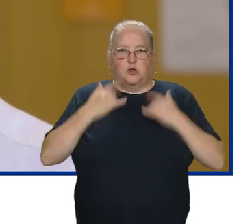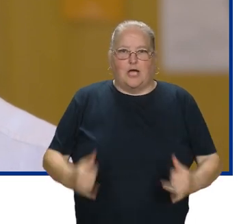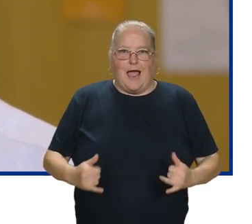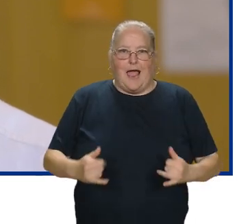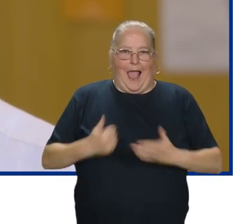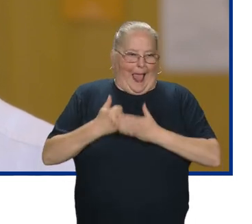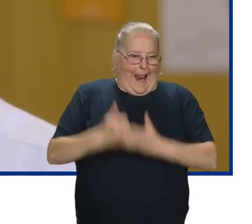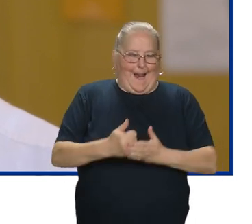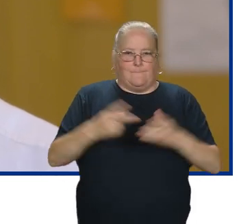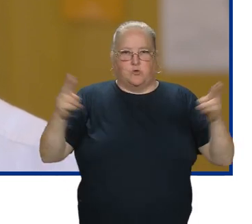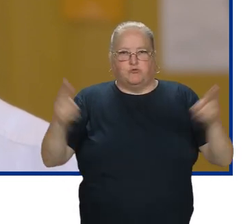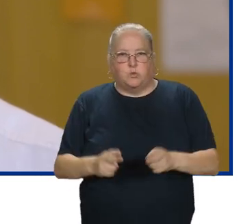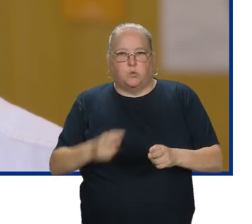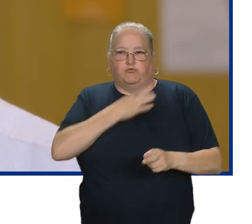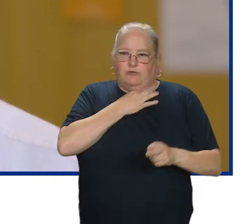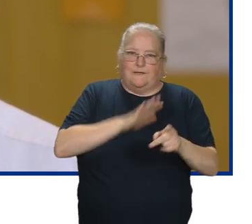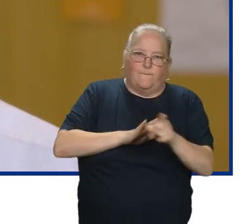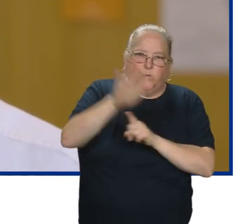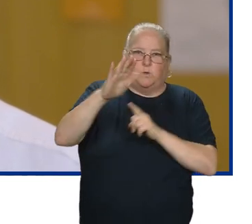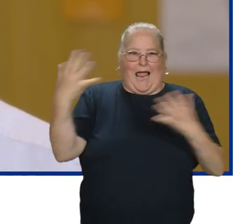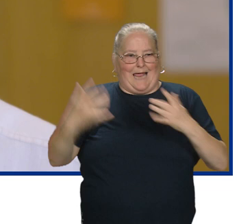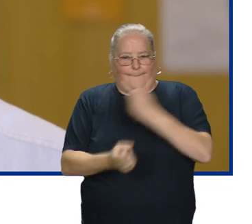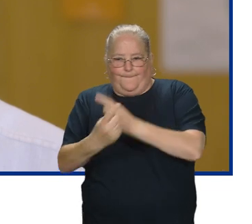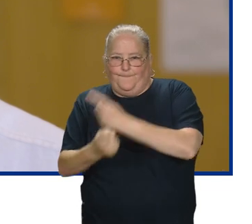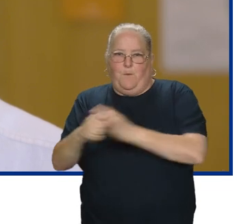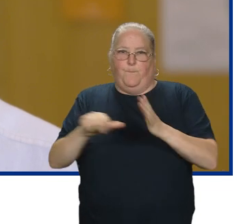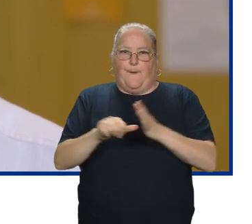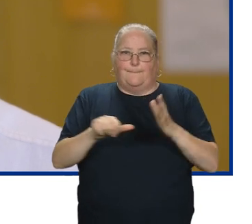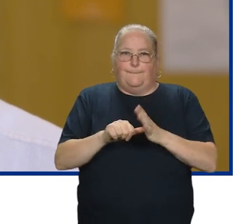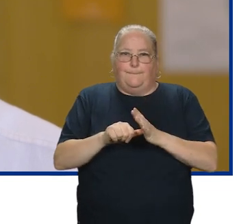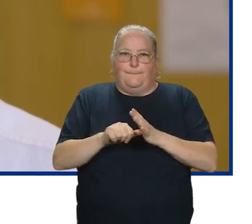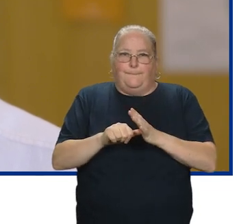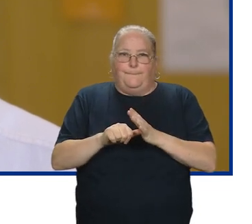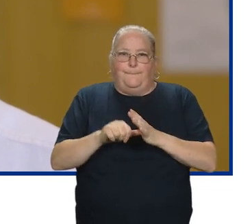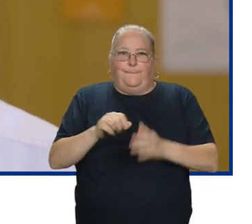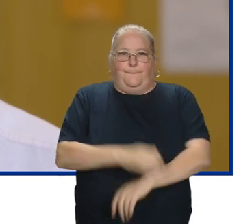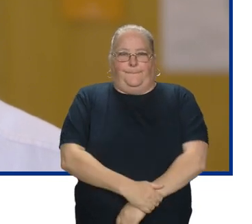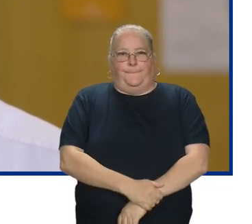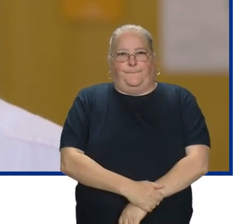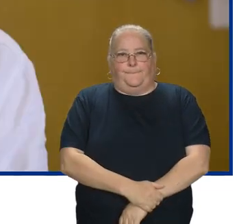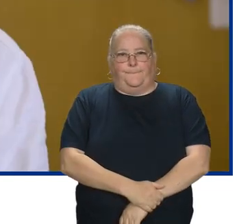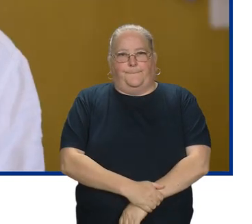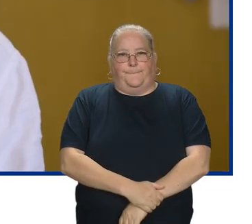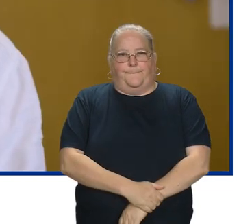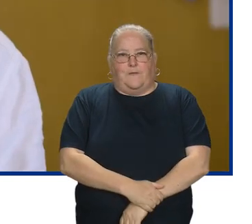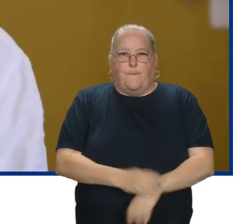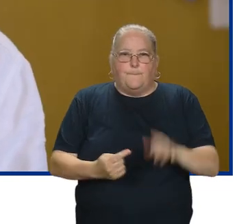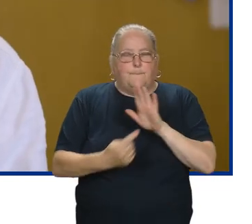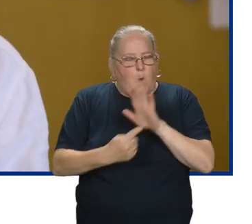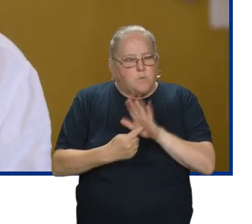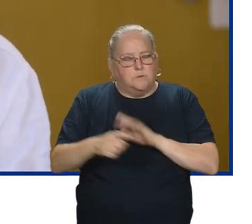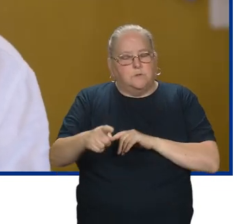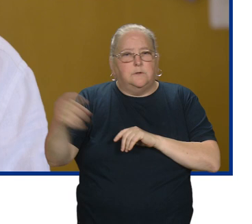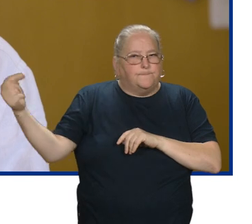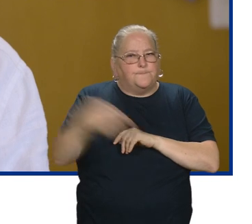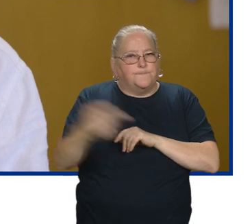the physical health risk factors in order to prevent future avoidable diseases. It is very